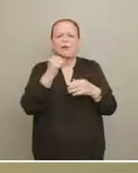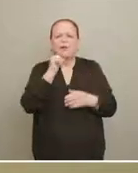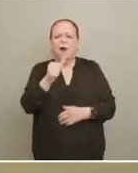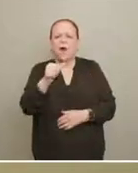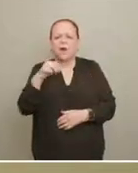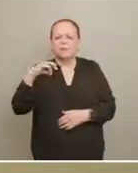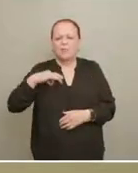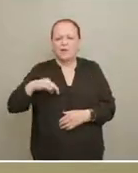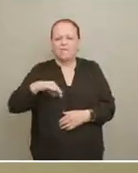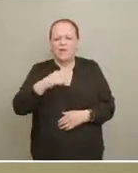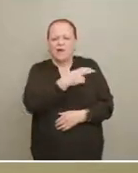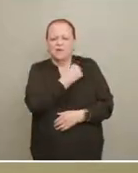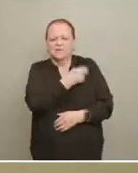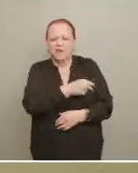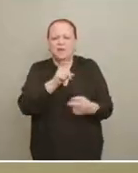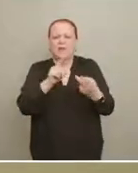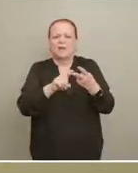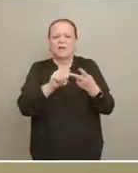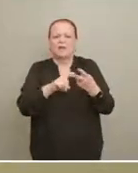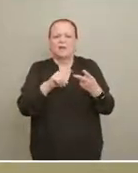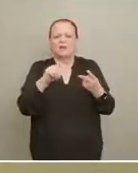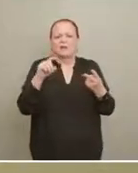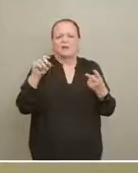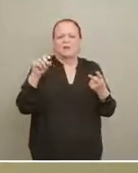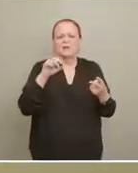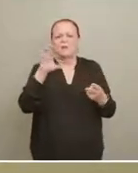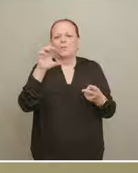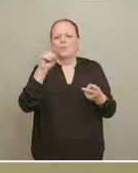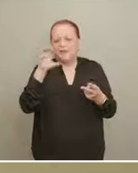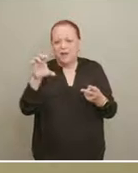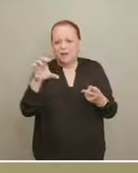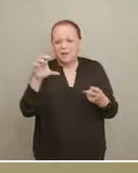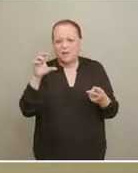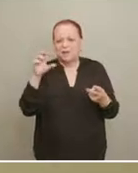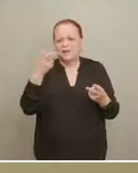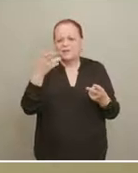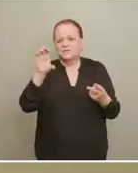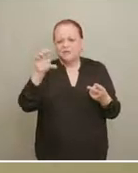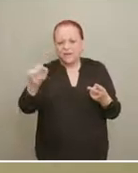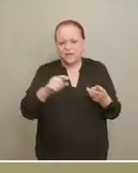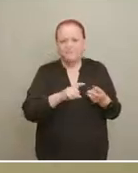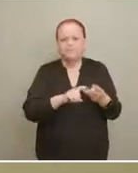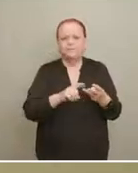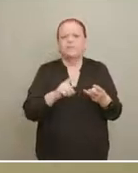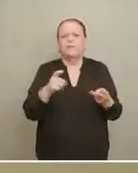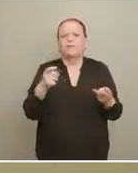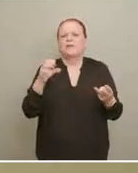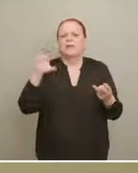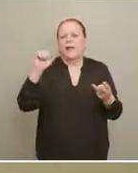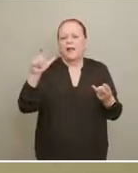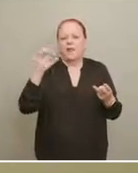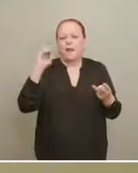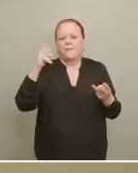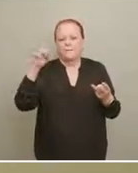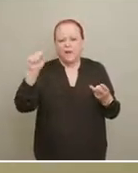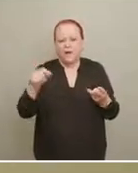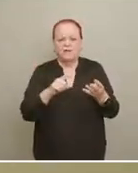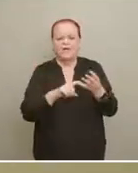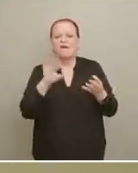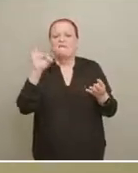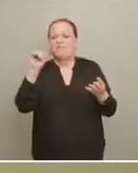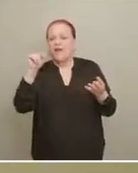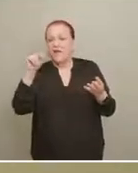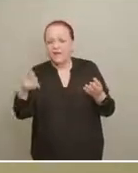Orange Healthcare Agency, CalOptima, the Medicaid plan, the faith community, all of the universities,